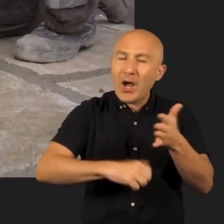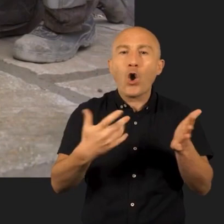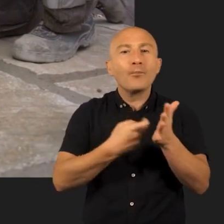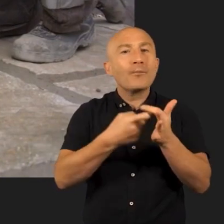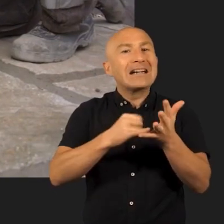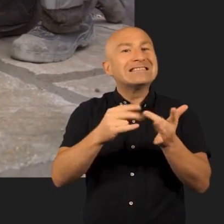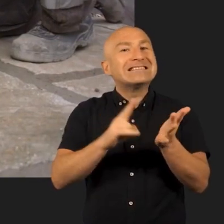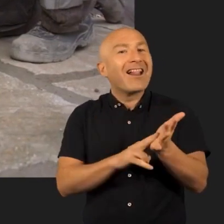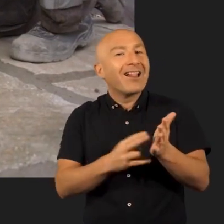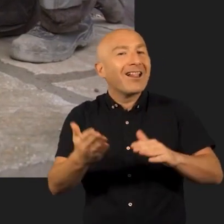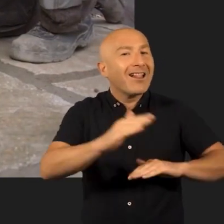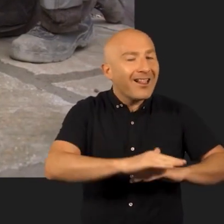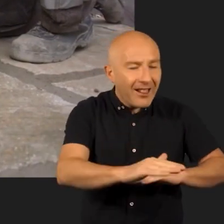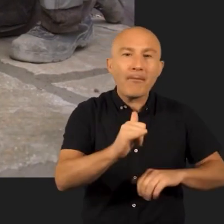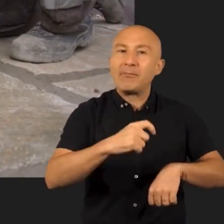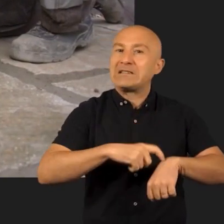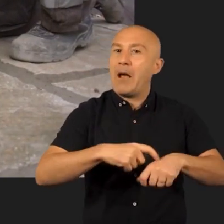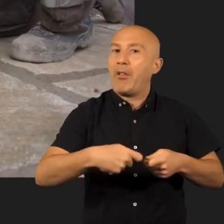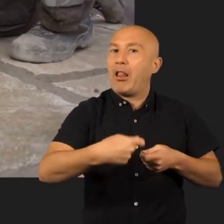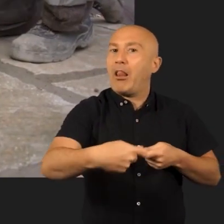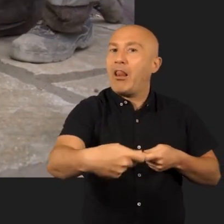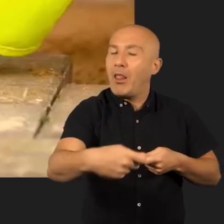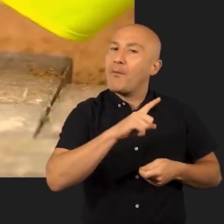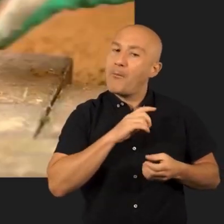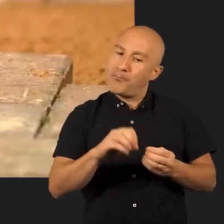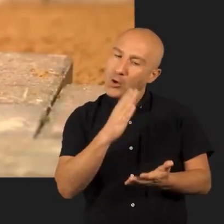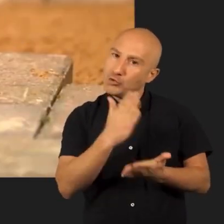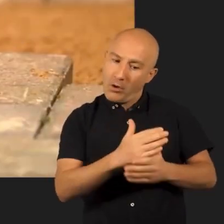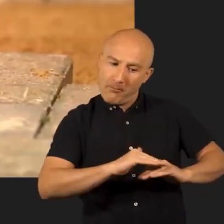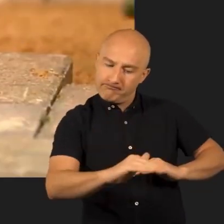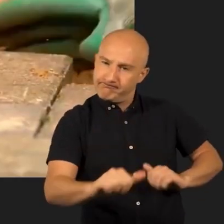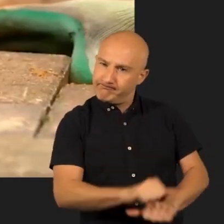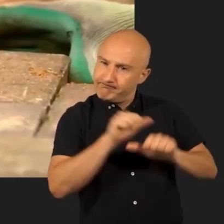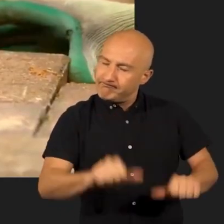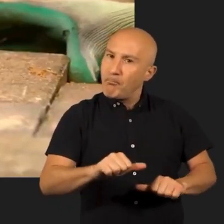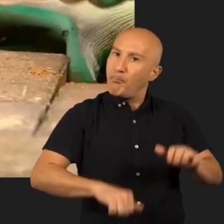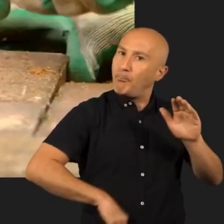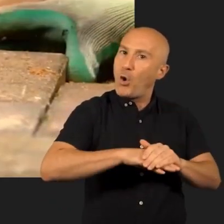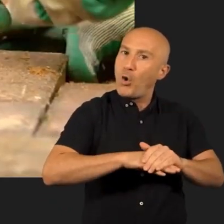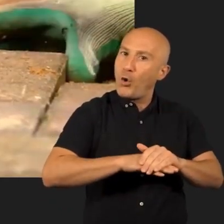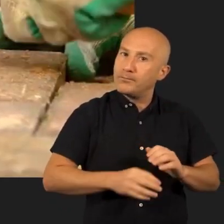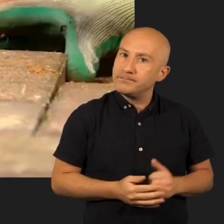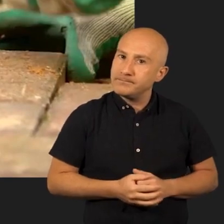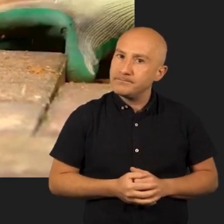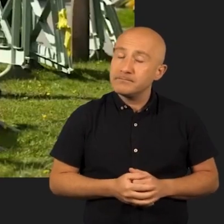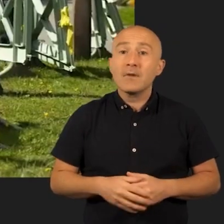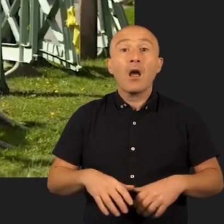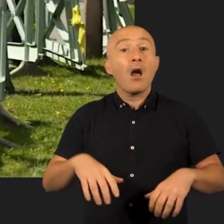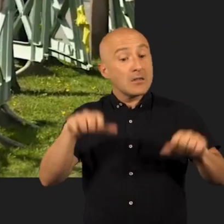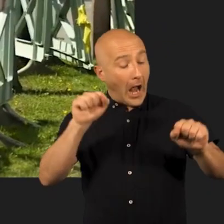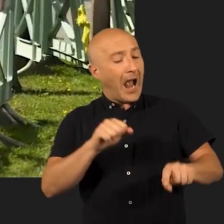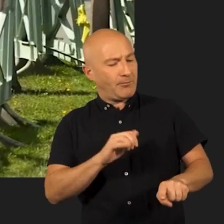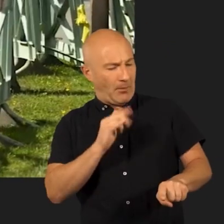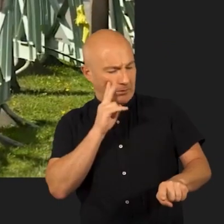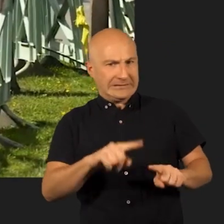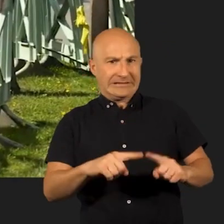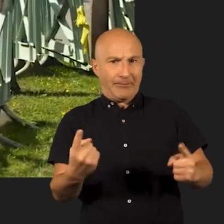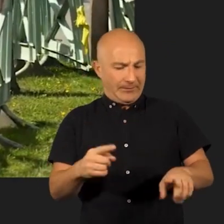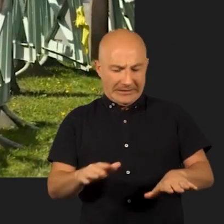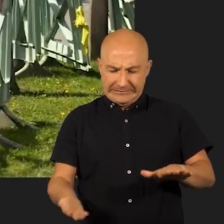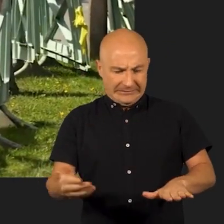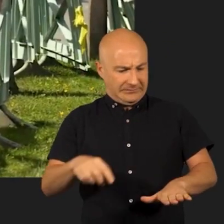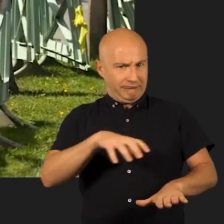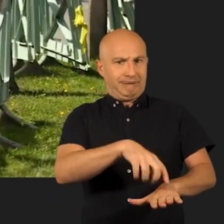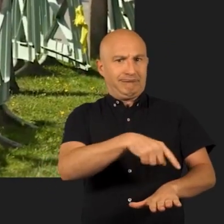like imprinted concrete or resin-bound surfaces to make sure the new surface is fully set. To begin with, it may look different